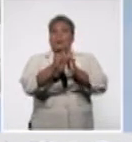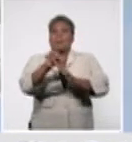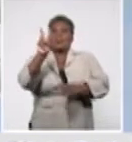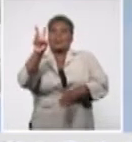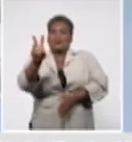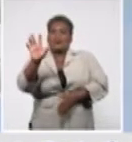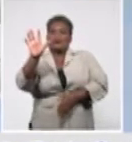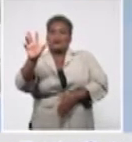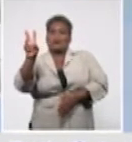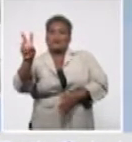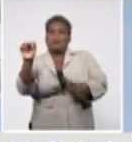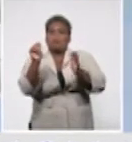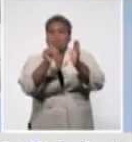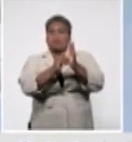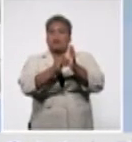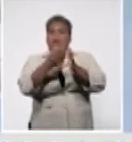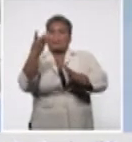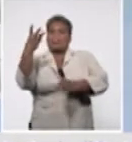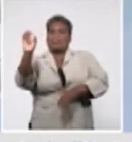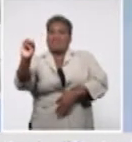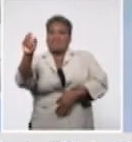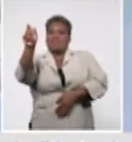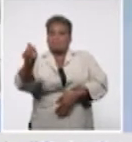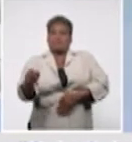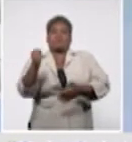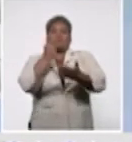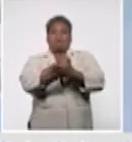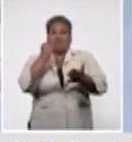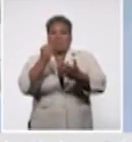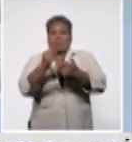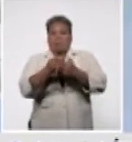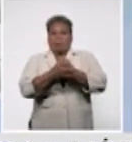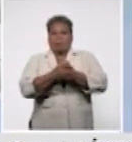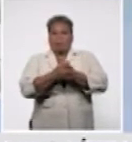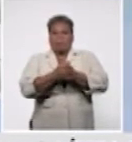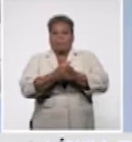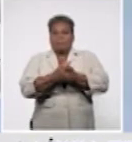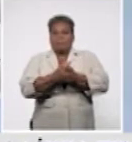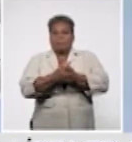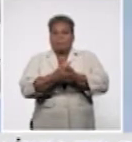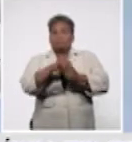3,690 deaths were reported yesterday, which amounts